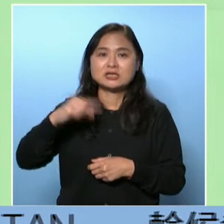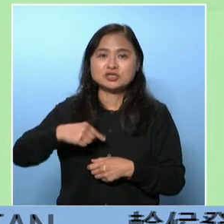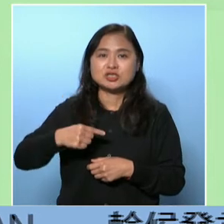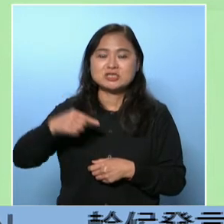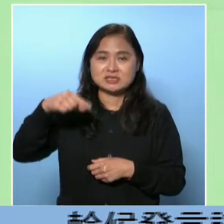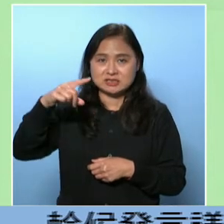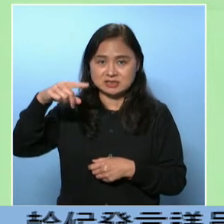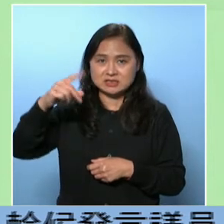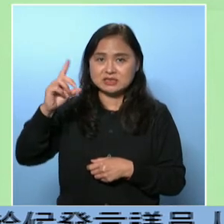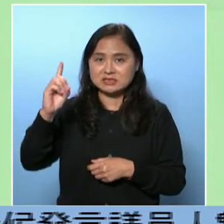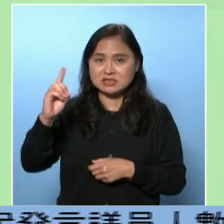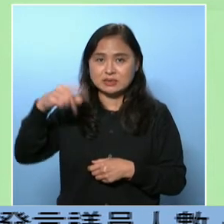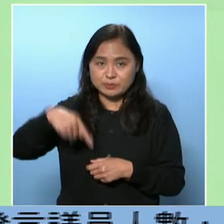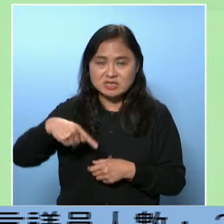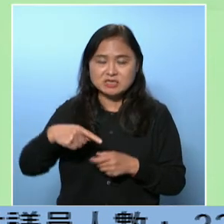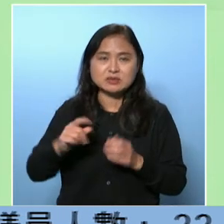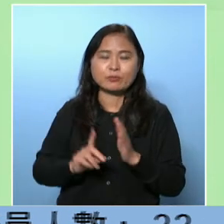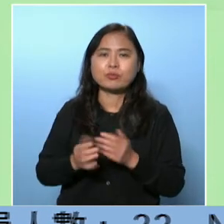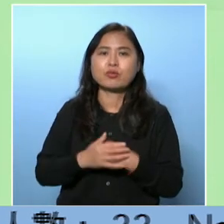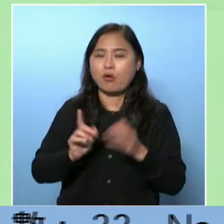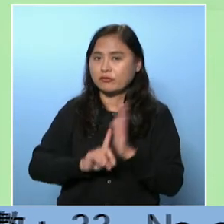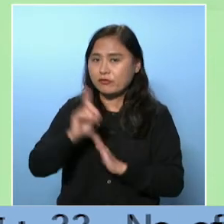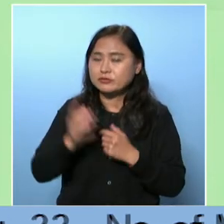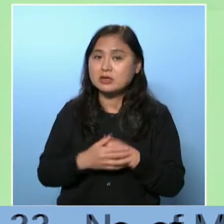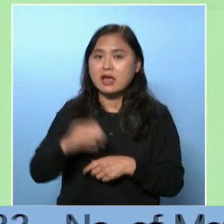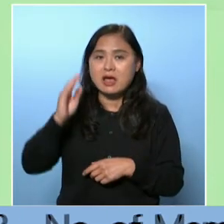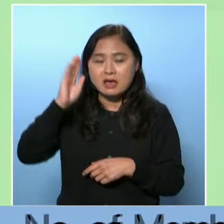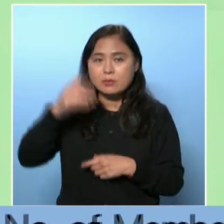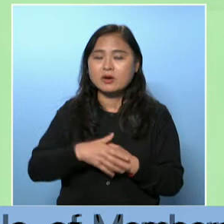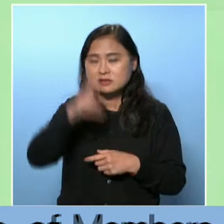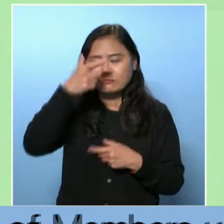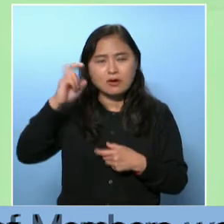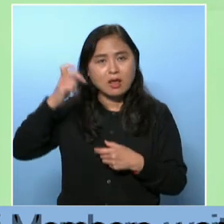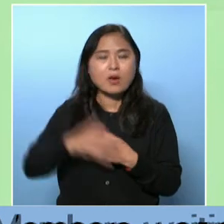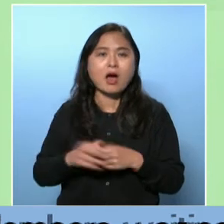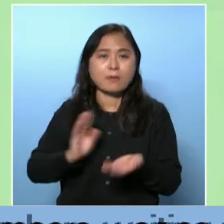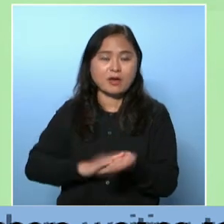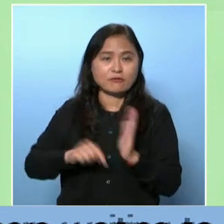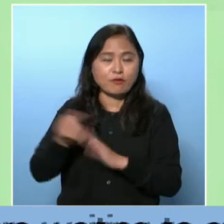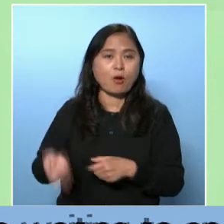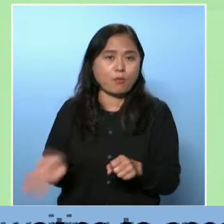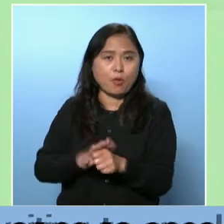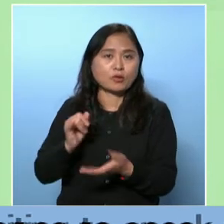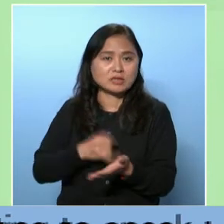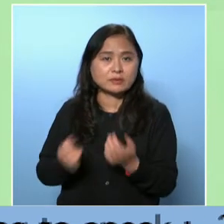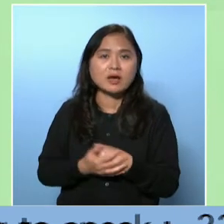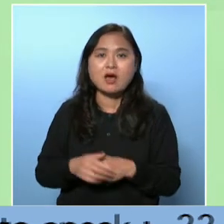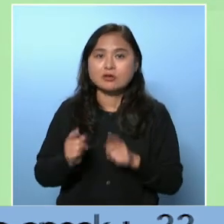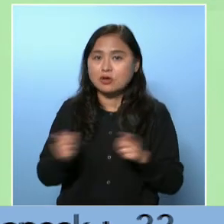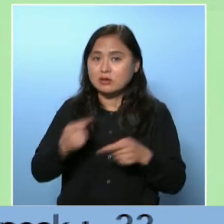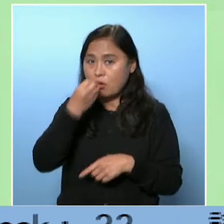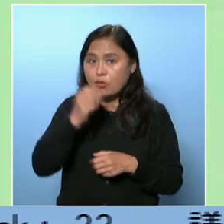promote growth of our GDP. The government should also consider that this year, subsidies should be